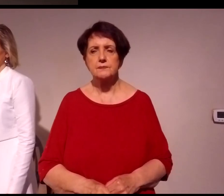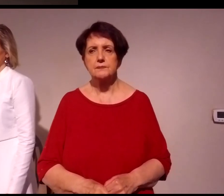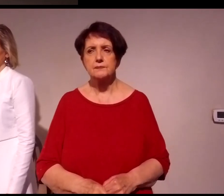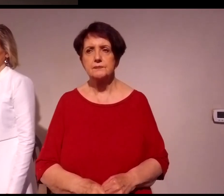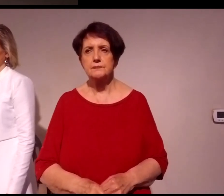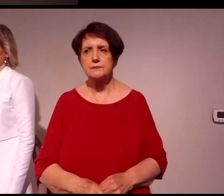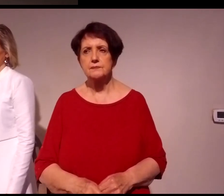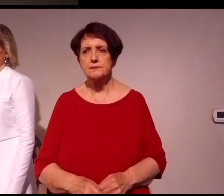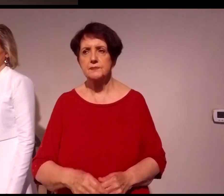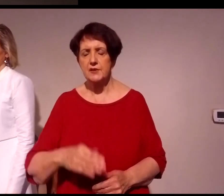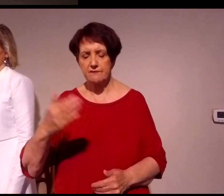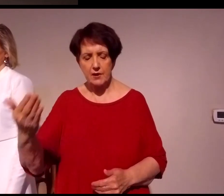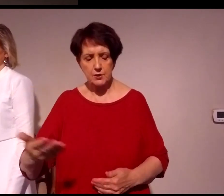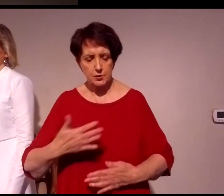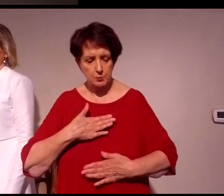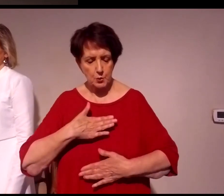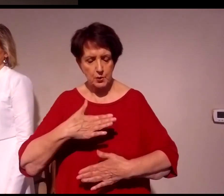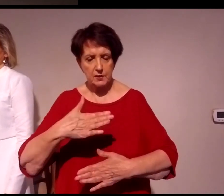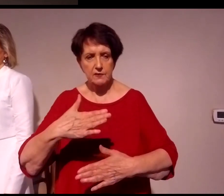I just invite you to breathe it in.